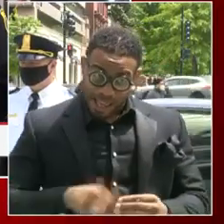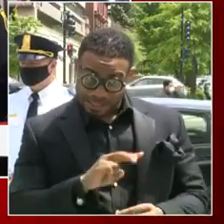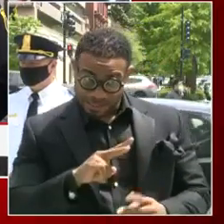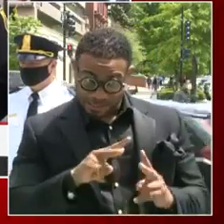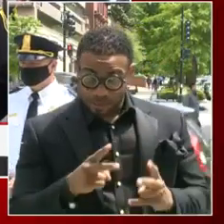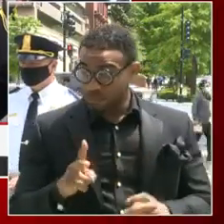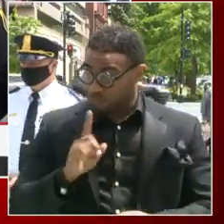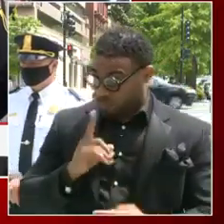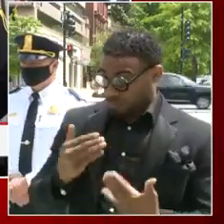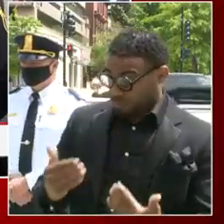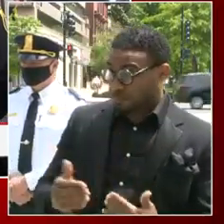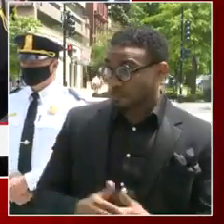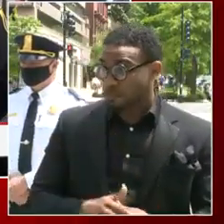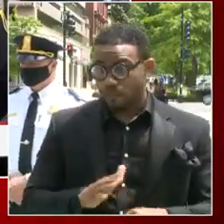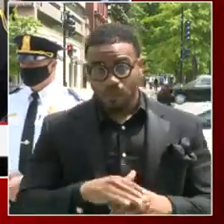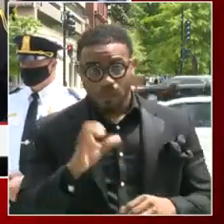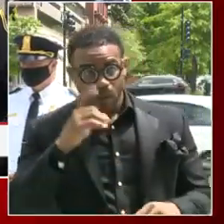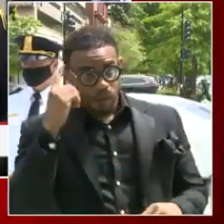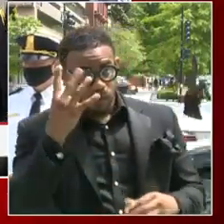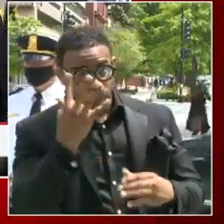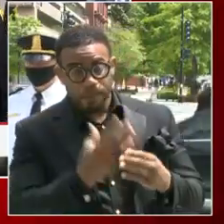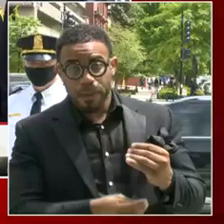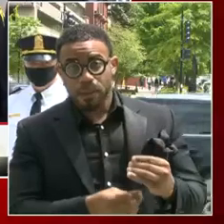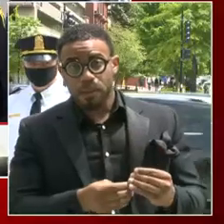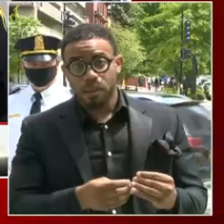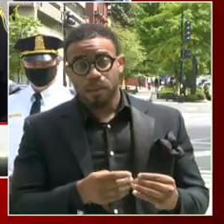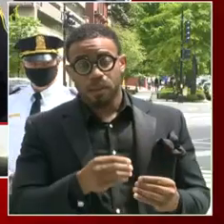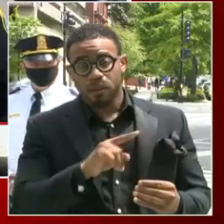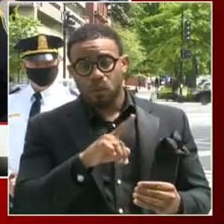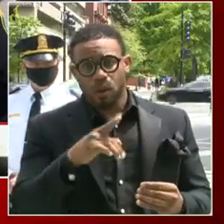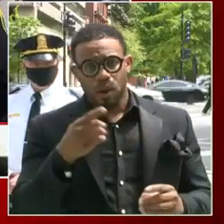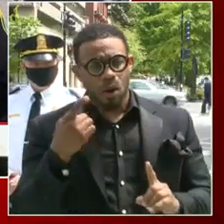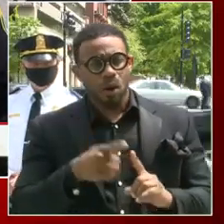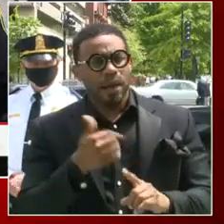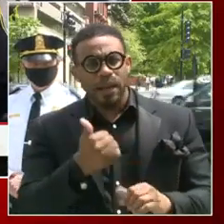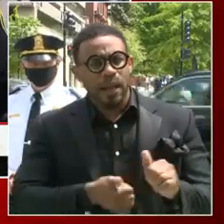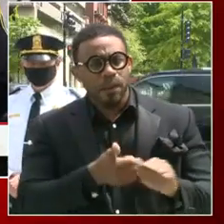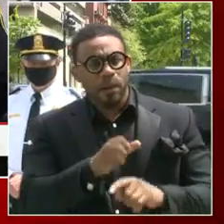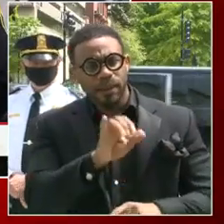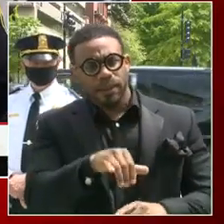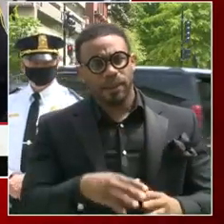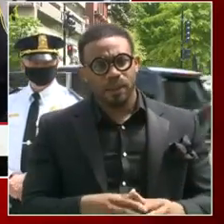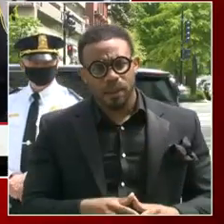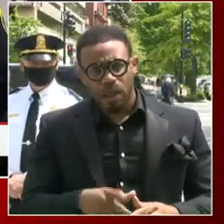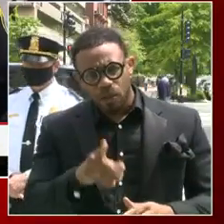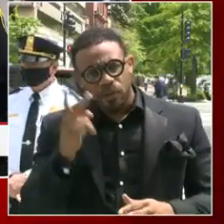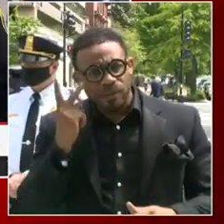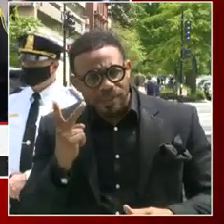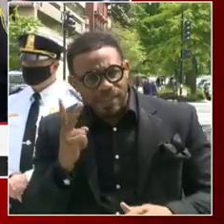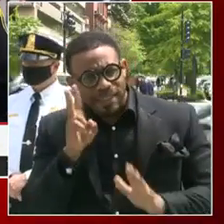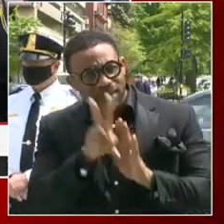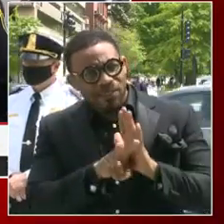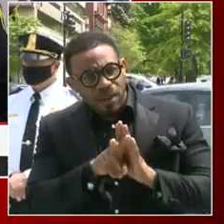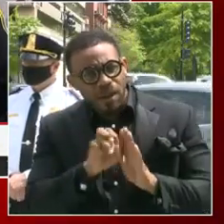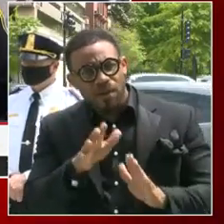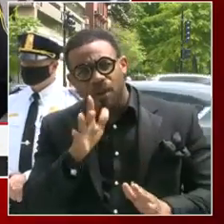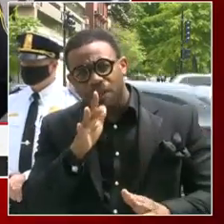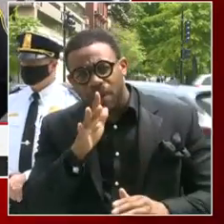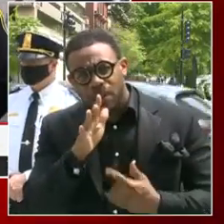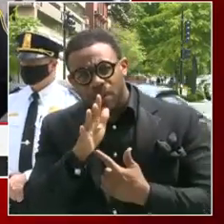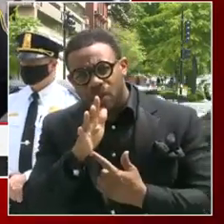Sure. On the search for the missing two-month-old, is there any update on that? And have you seen the video of the